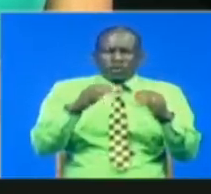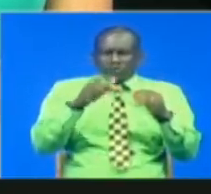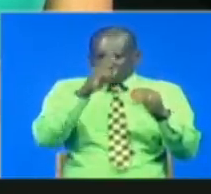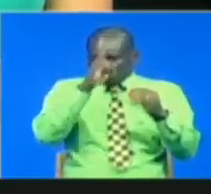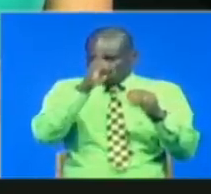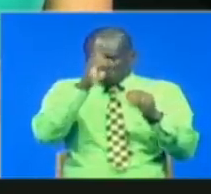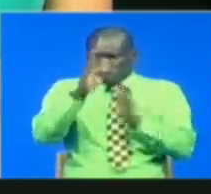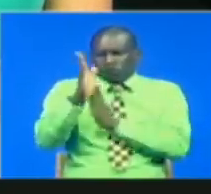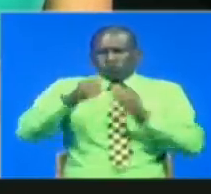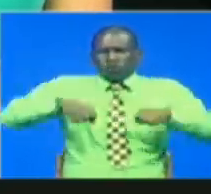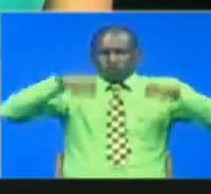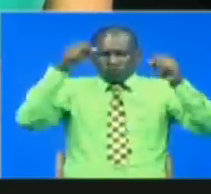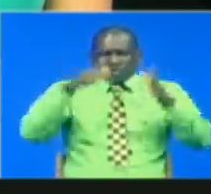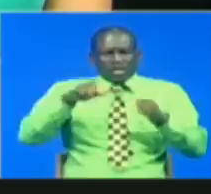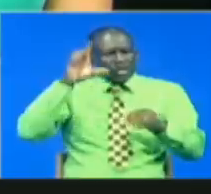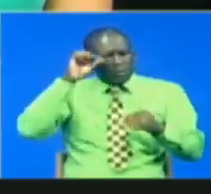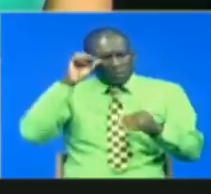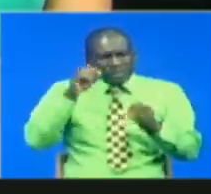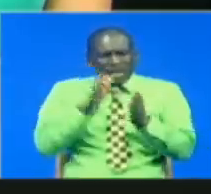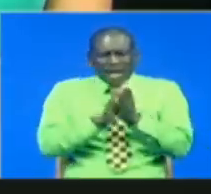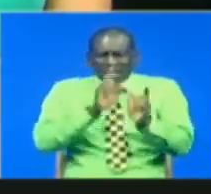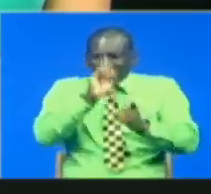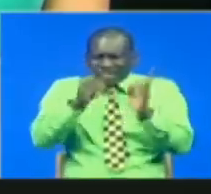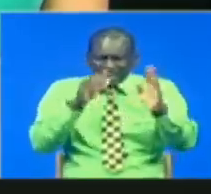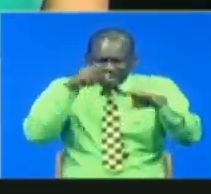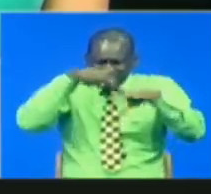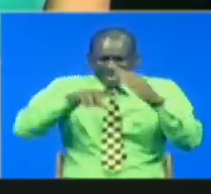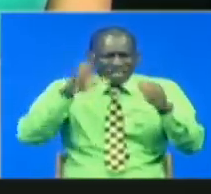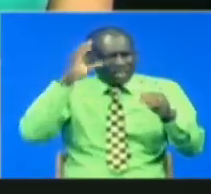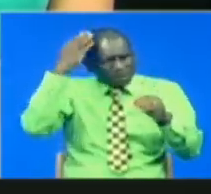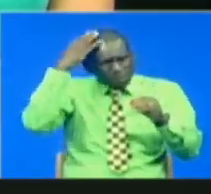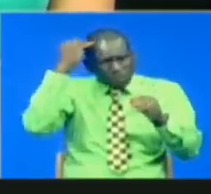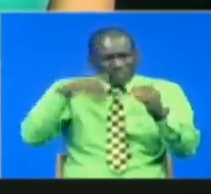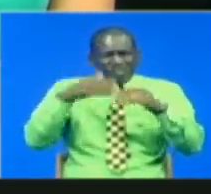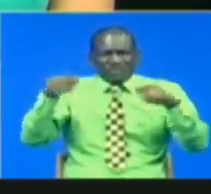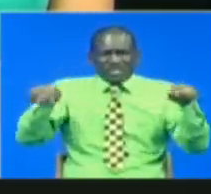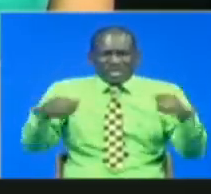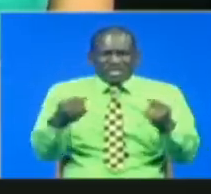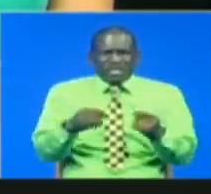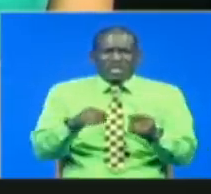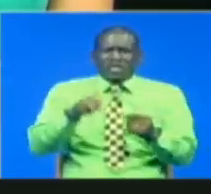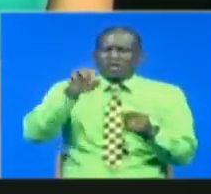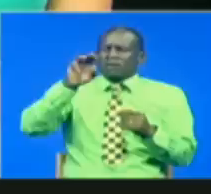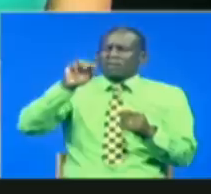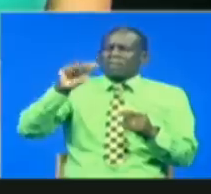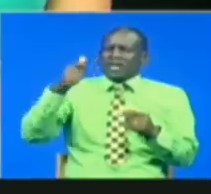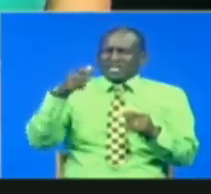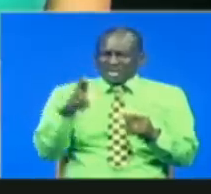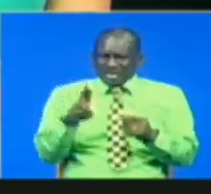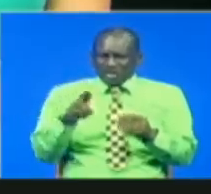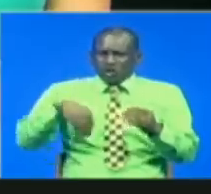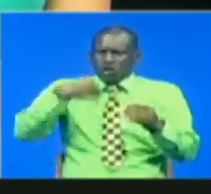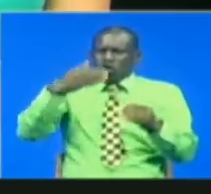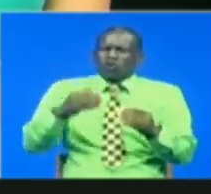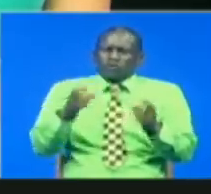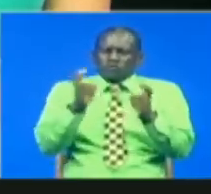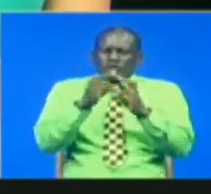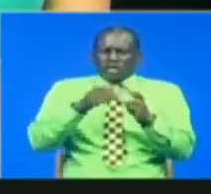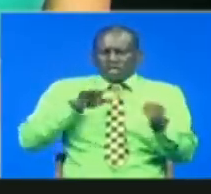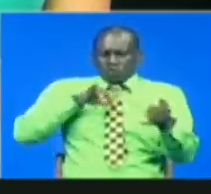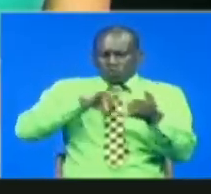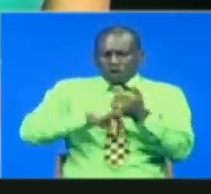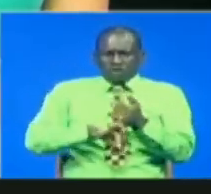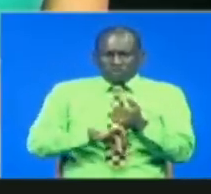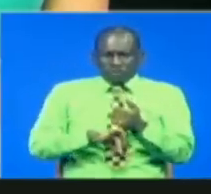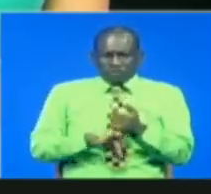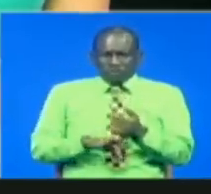to Somalia after the attack. Well, Mahir would regularly contact his wife, Suhaila Mualim Bakari. All